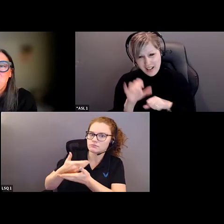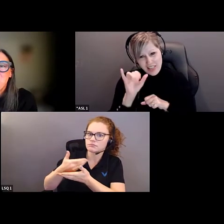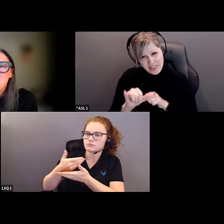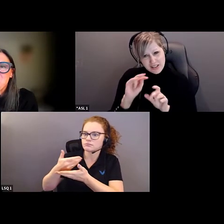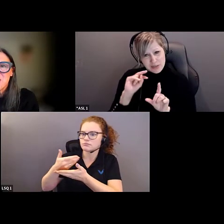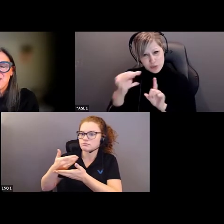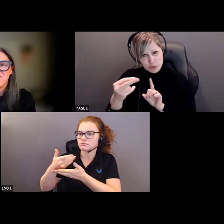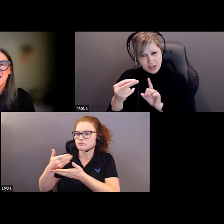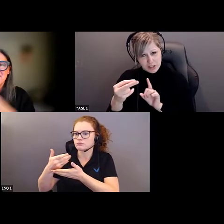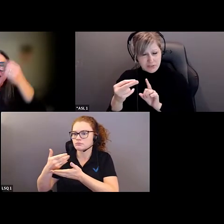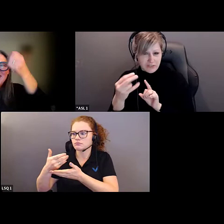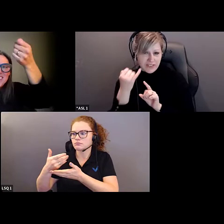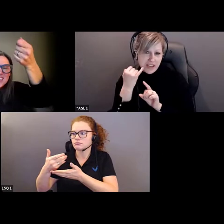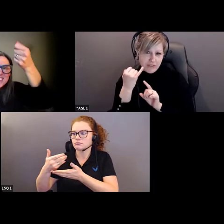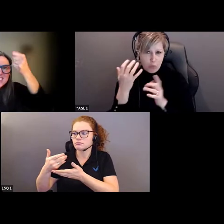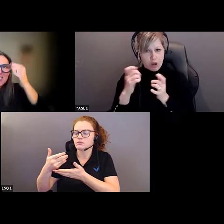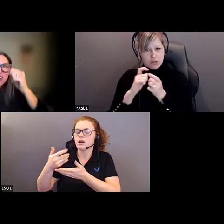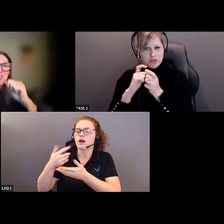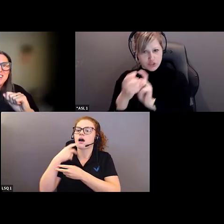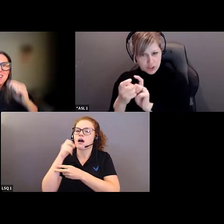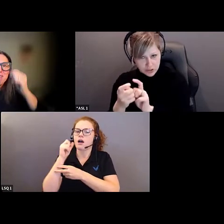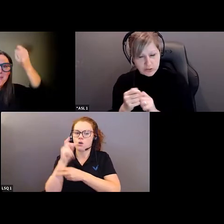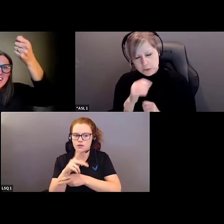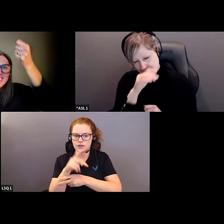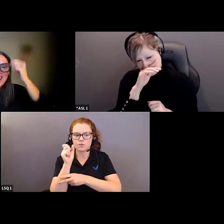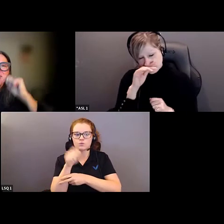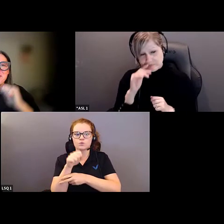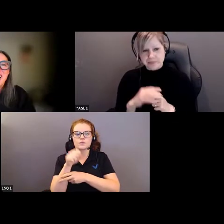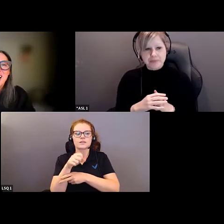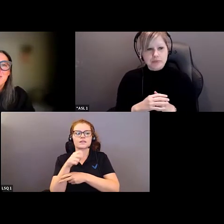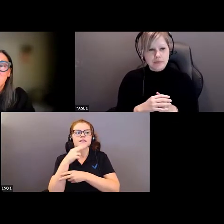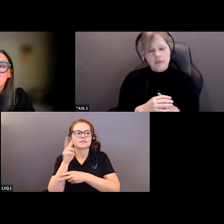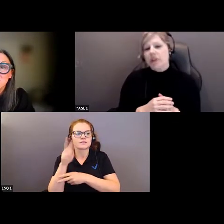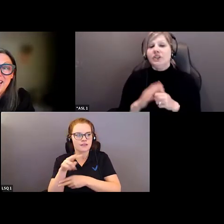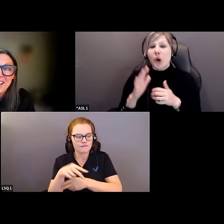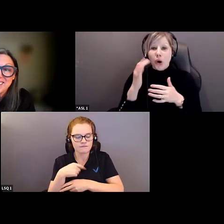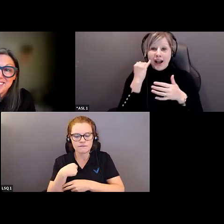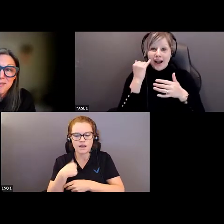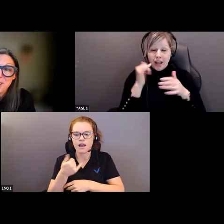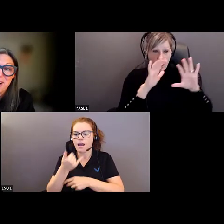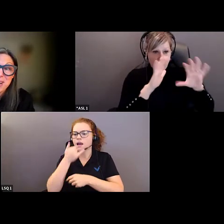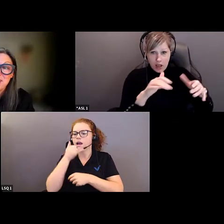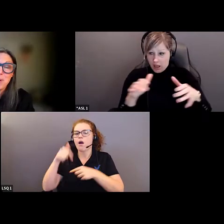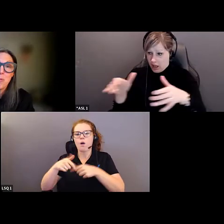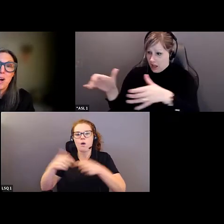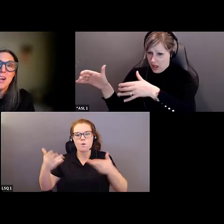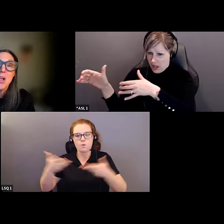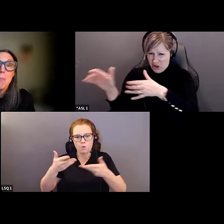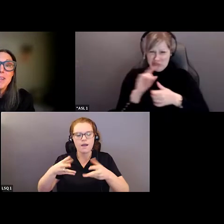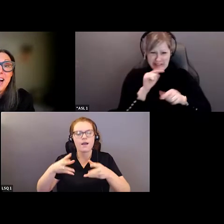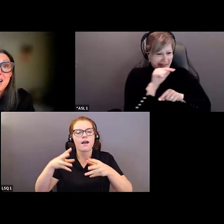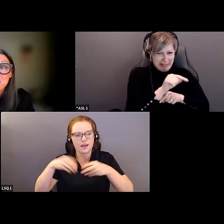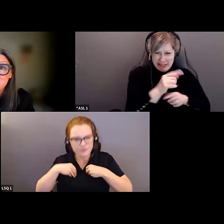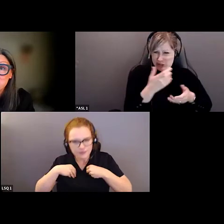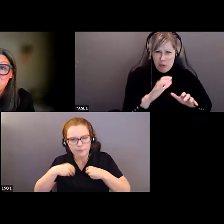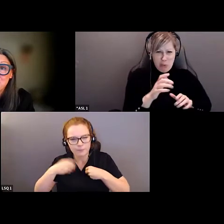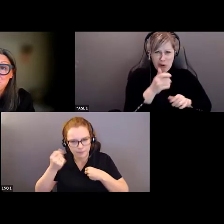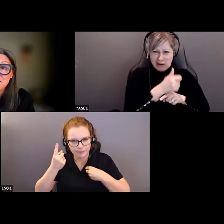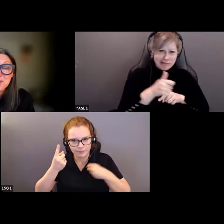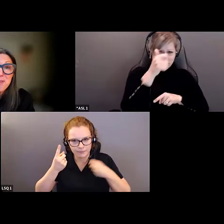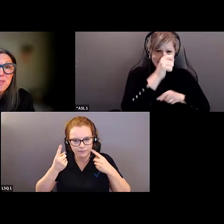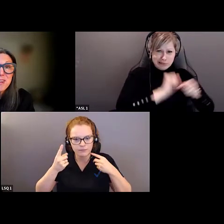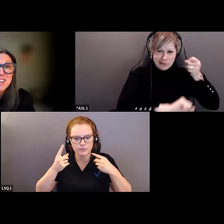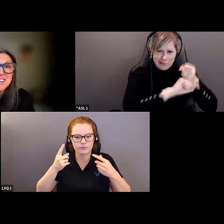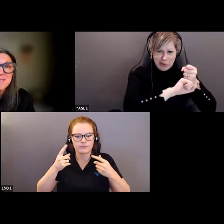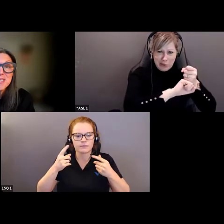So we know that in this journey from 1 down to 5, 1 is bad, isn't it? We don't want to be up in 1. But neither do we want to